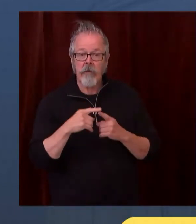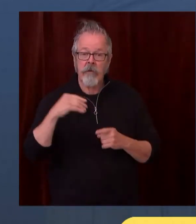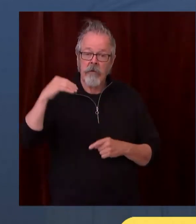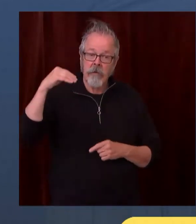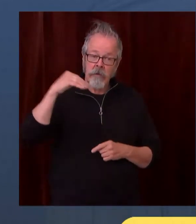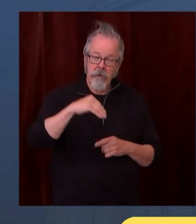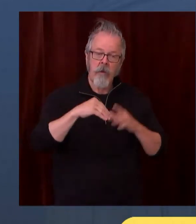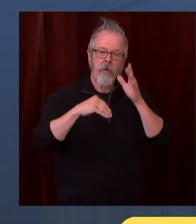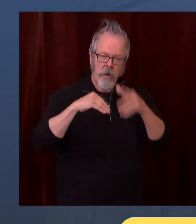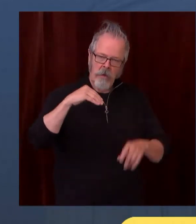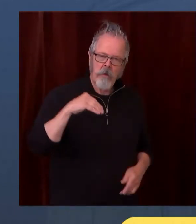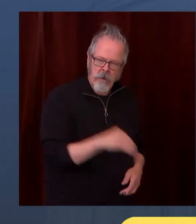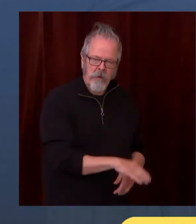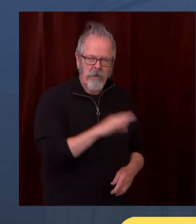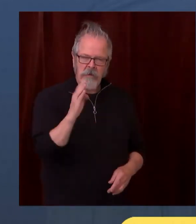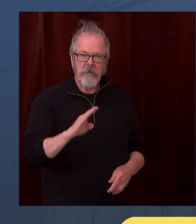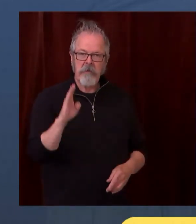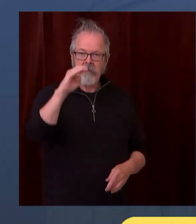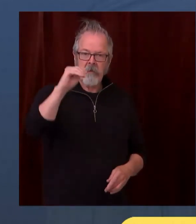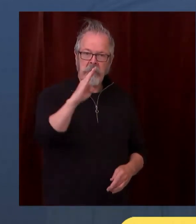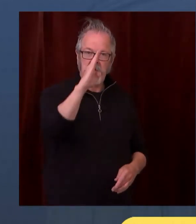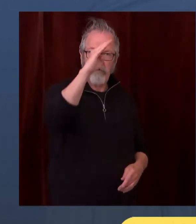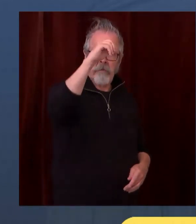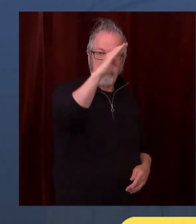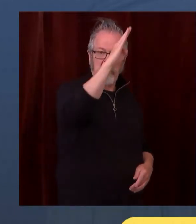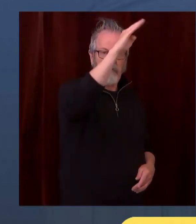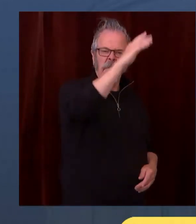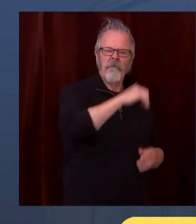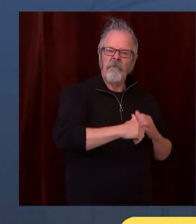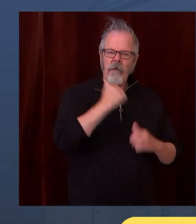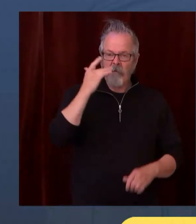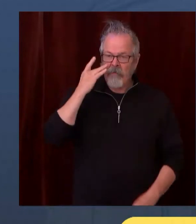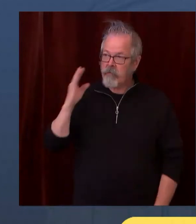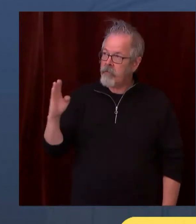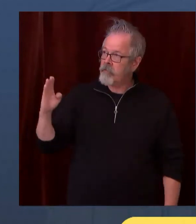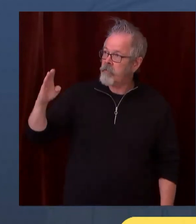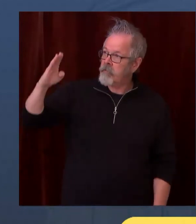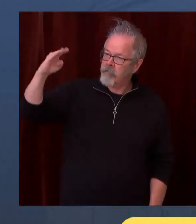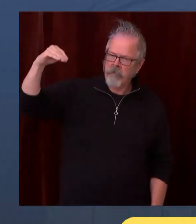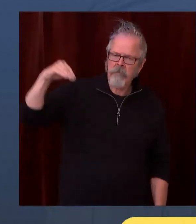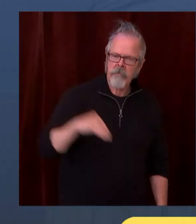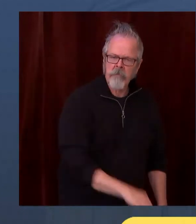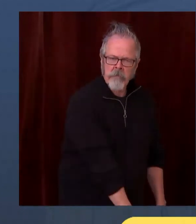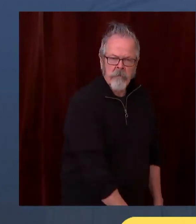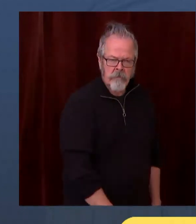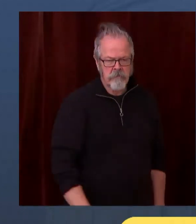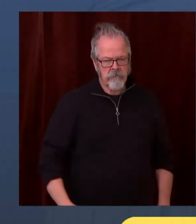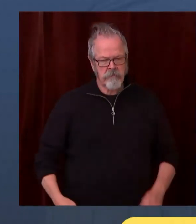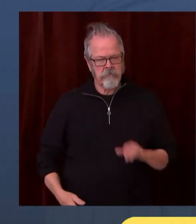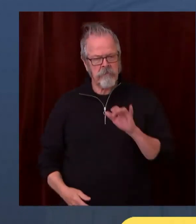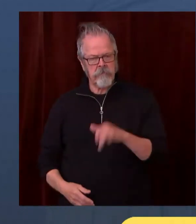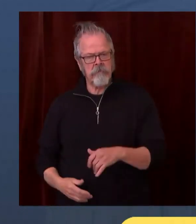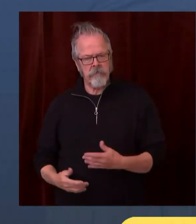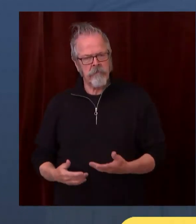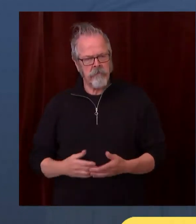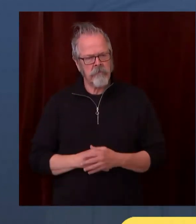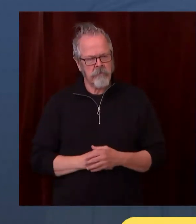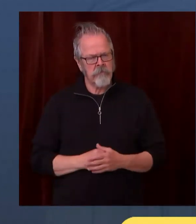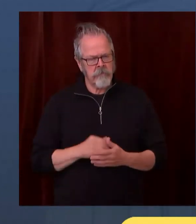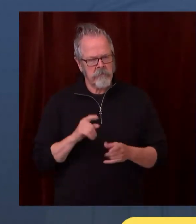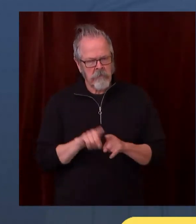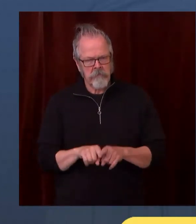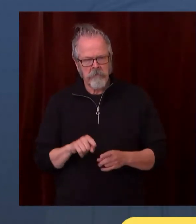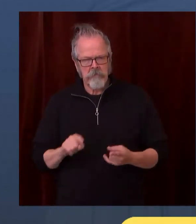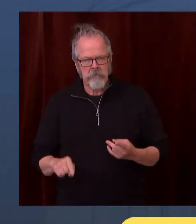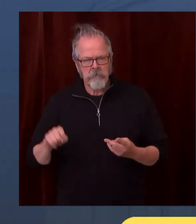relative to other parts of the country, we have been relatively successful. This morning I checked, and we were